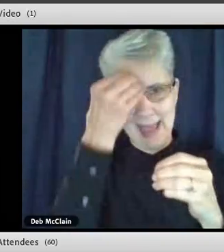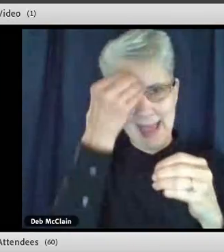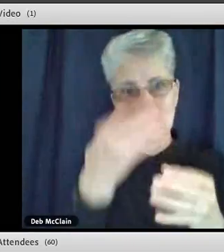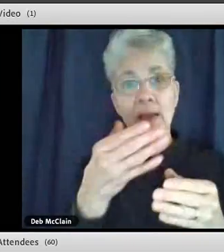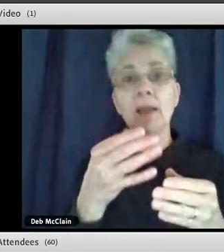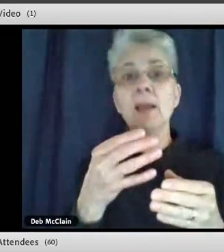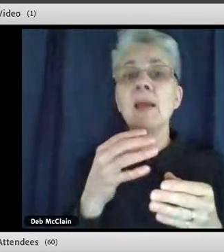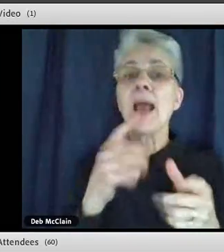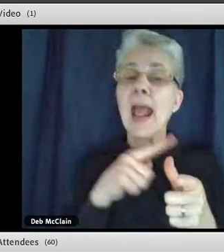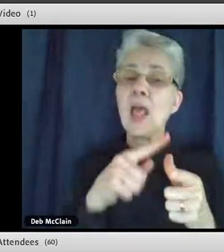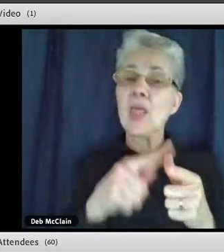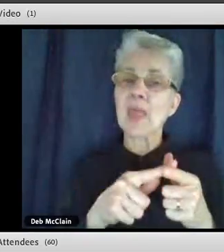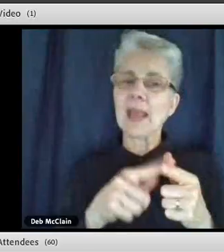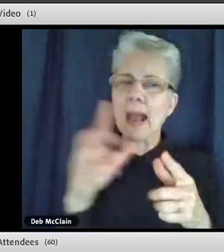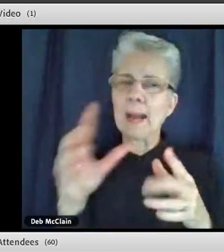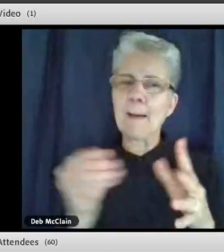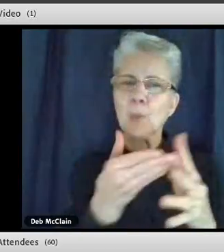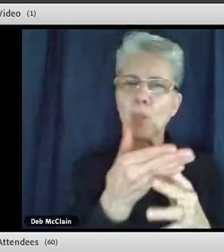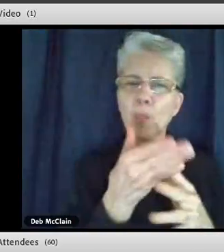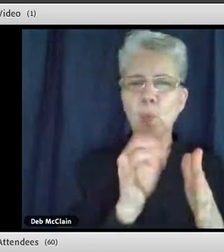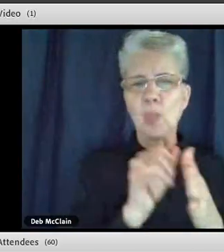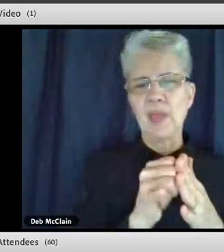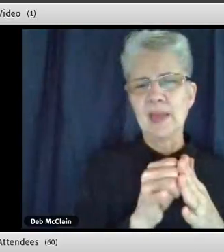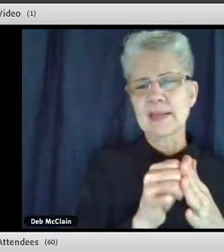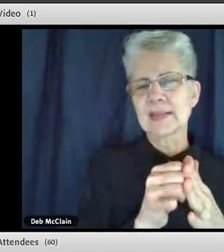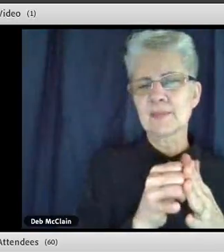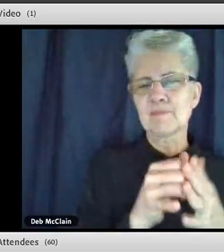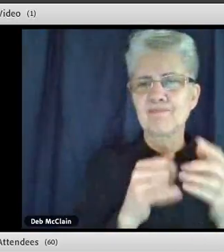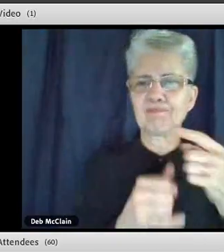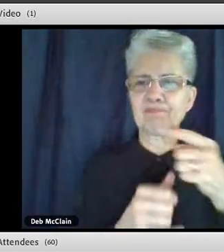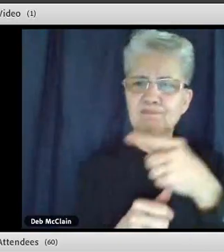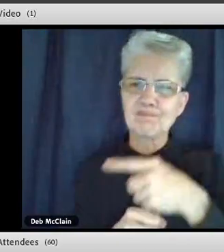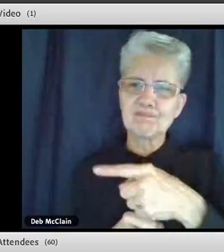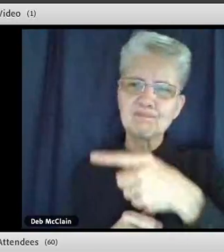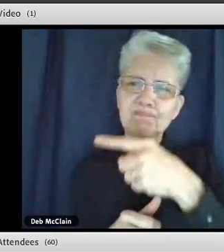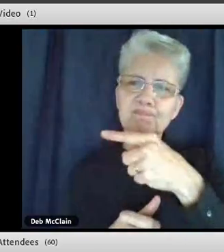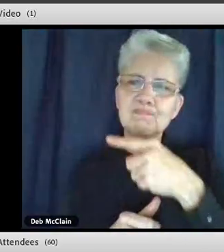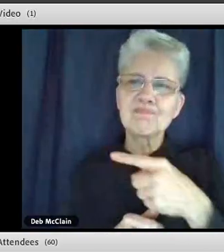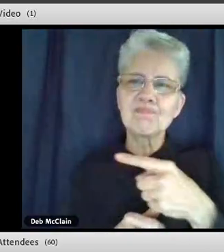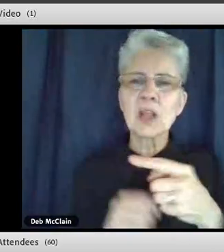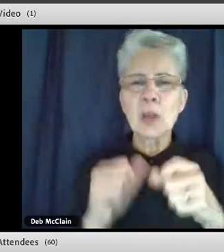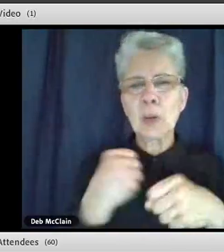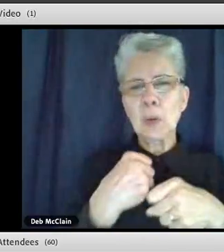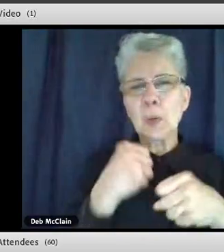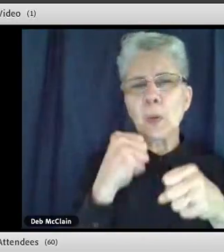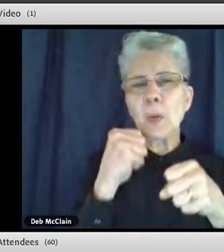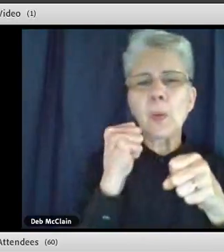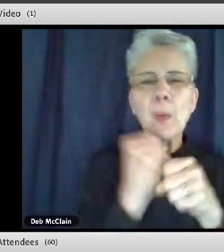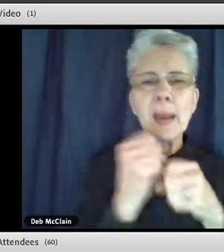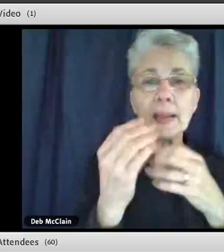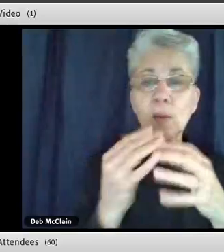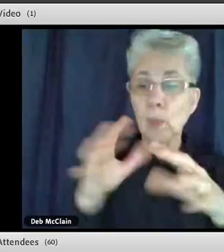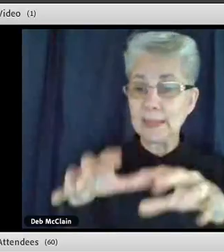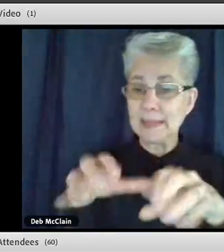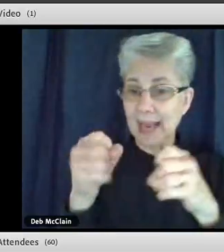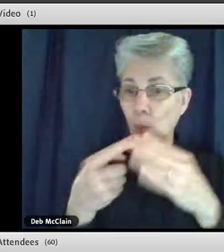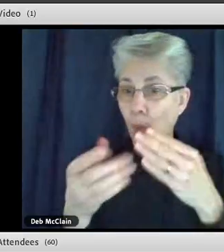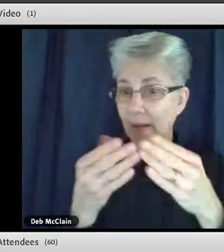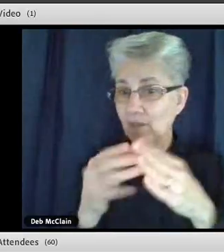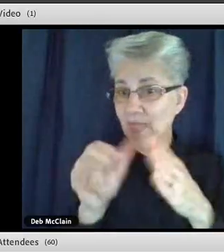and kind of put it through the motions here in creating a surrogate. Okay, so we take whatever it is, then the